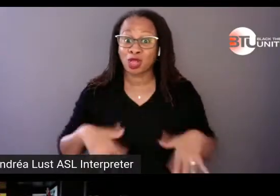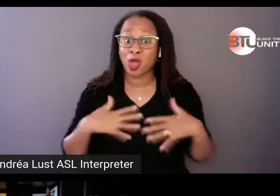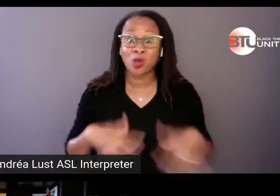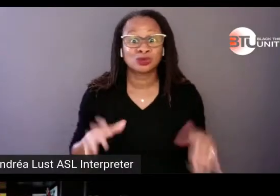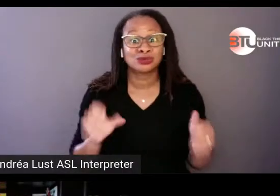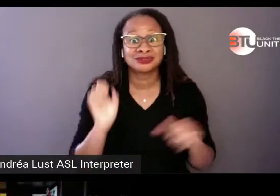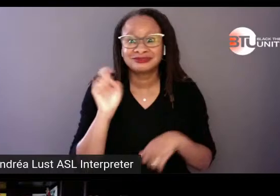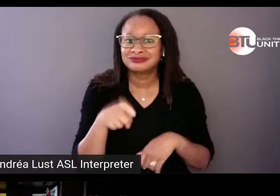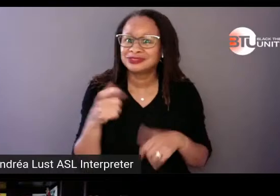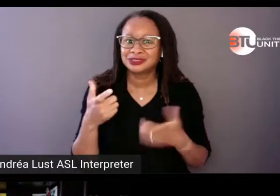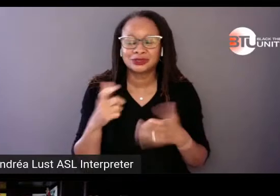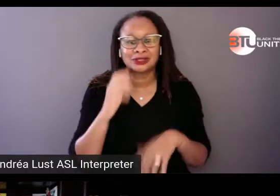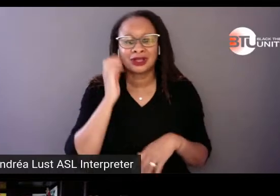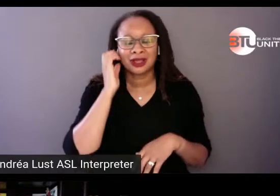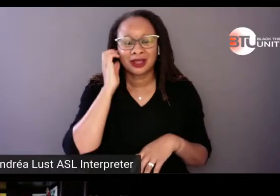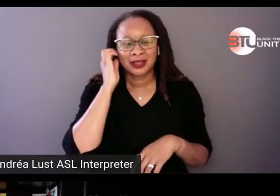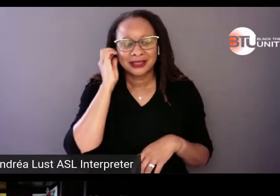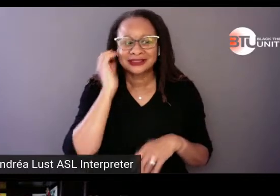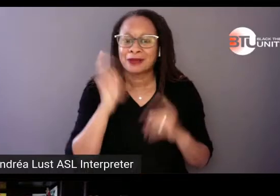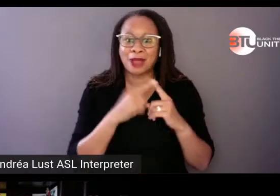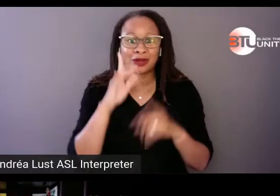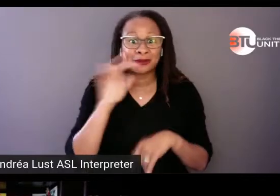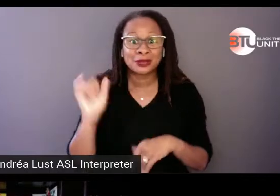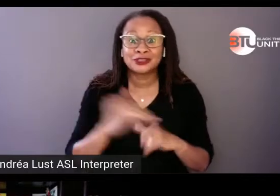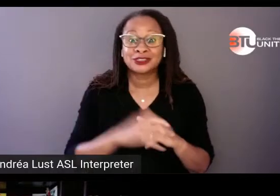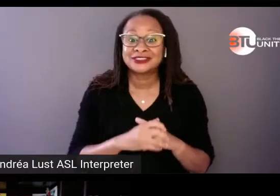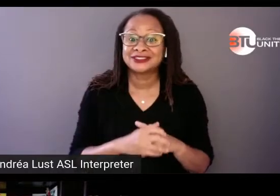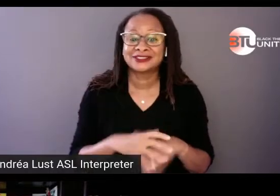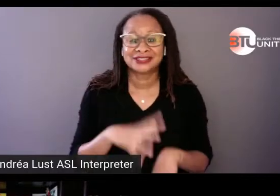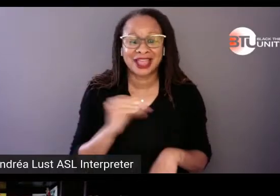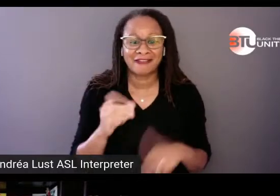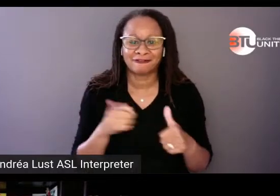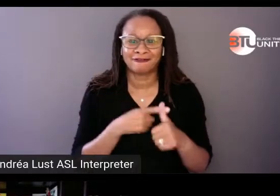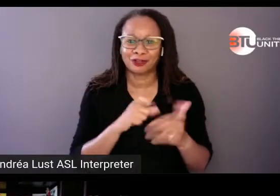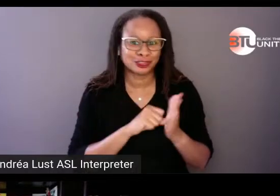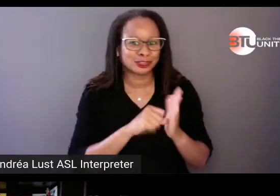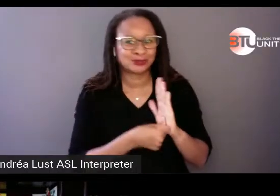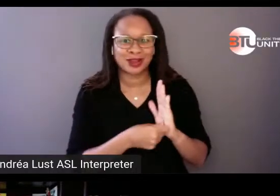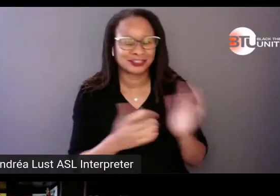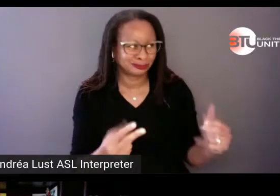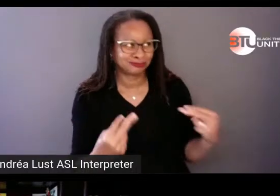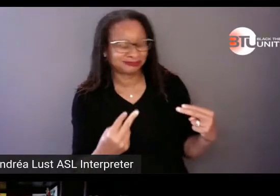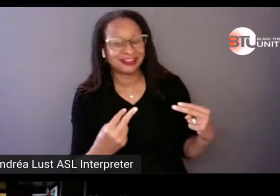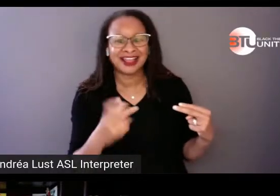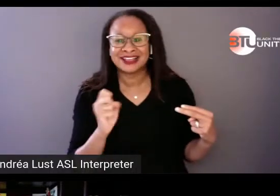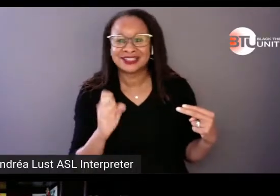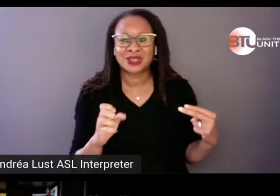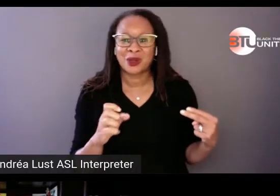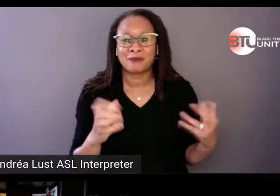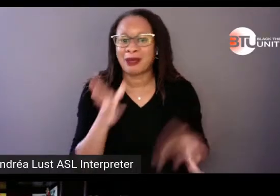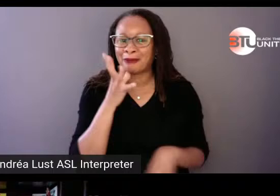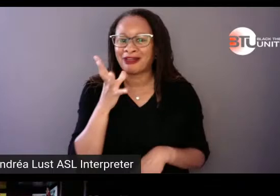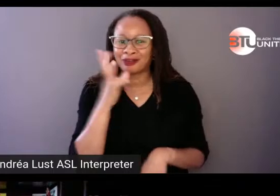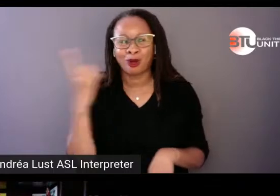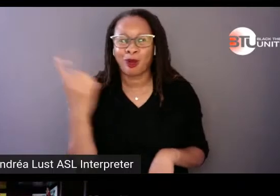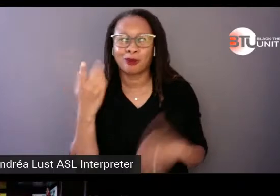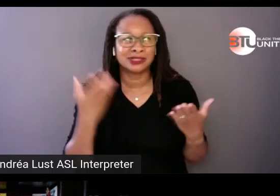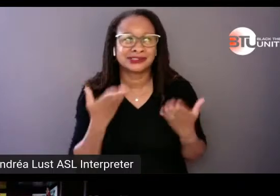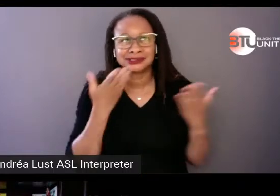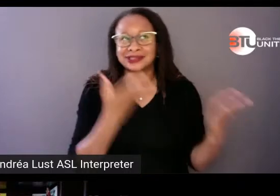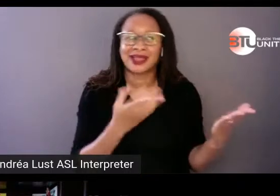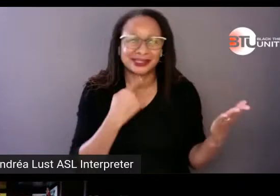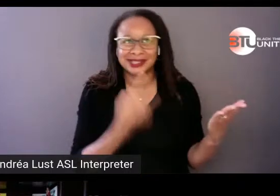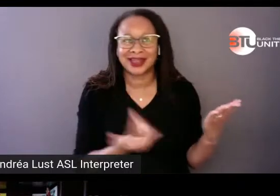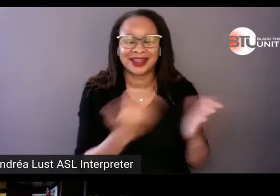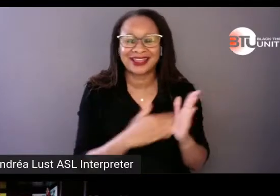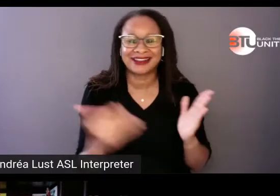yes, you have to. It's about appearances and first impressions. So that's definitely something that my mother always, always told me. And